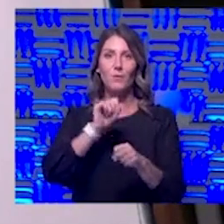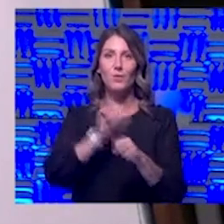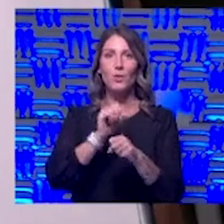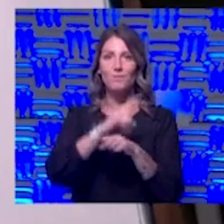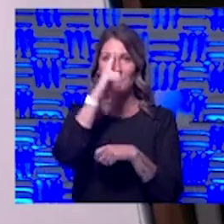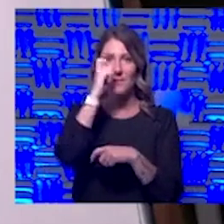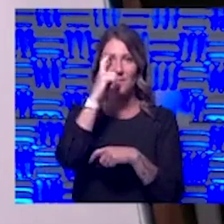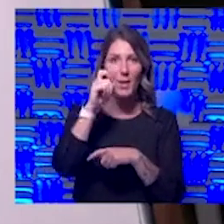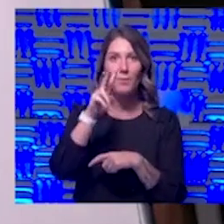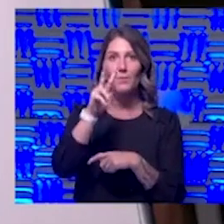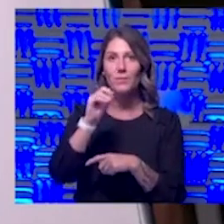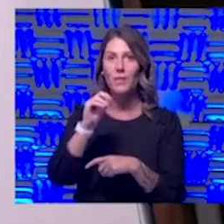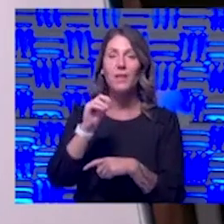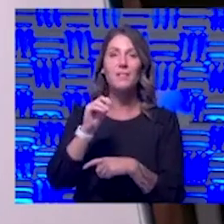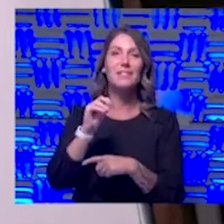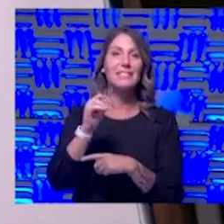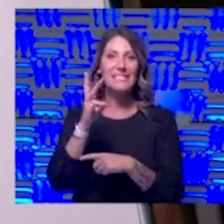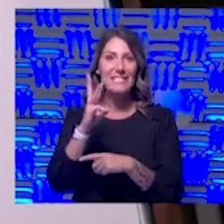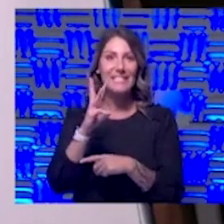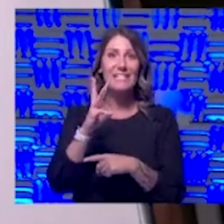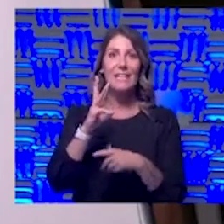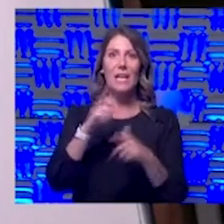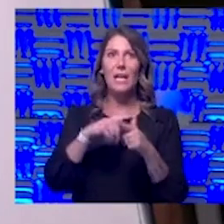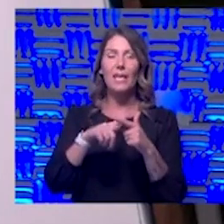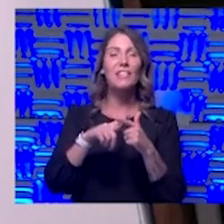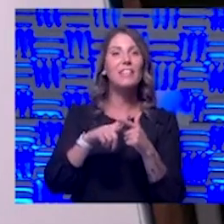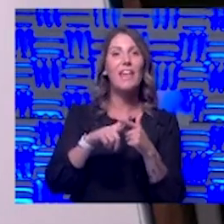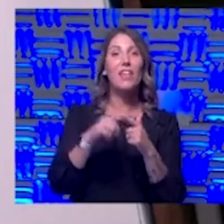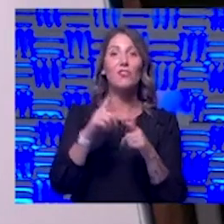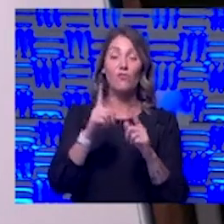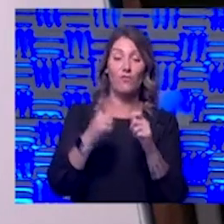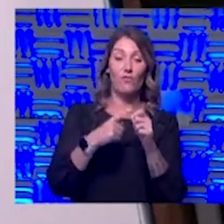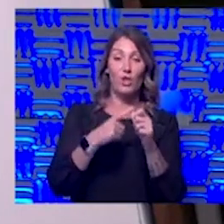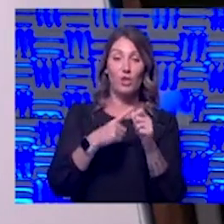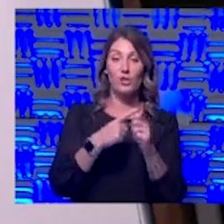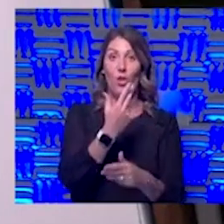2016. The first 13 houses went up in January of